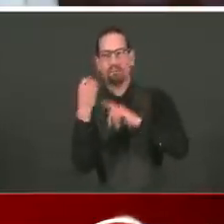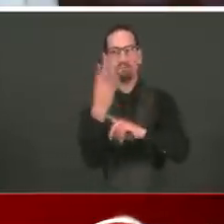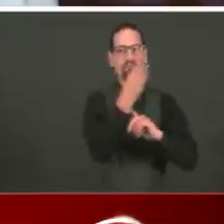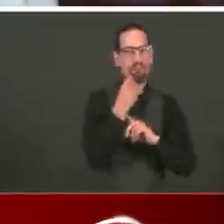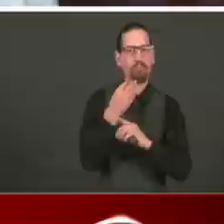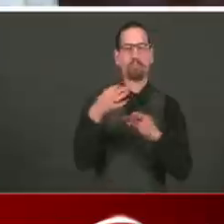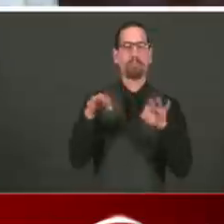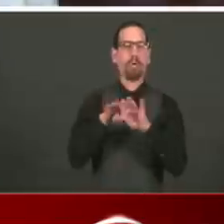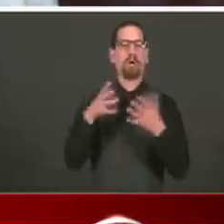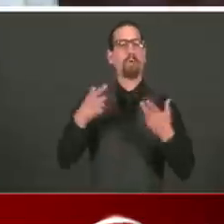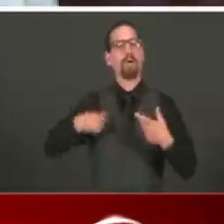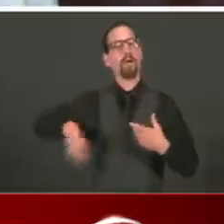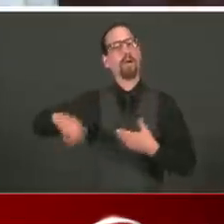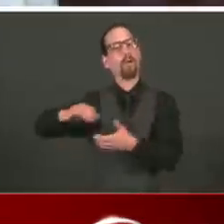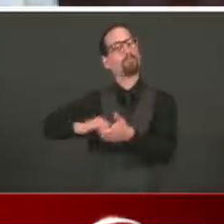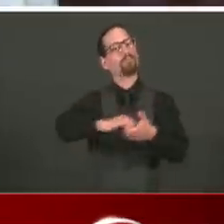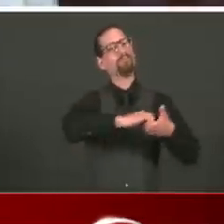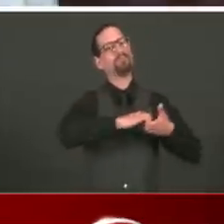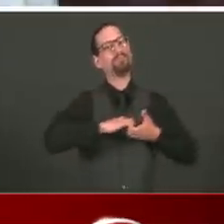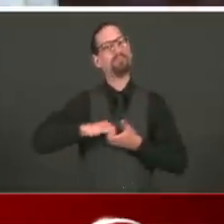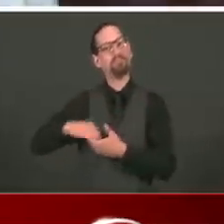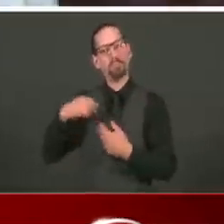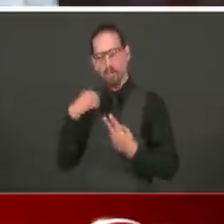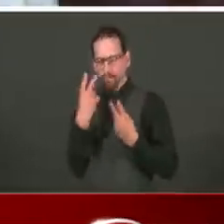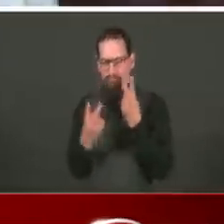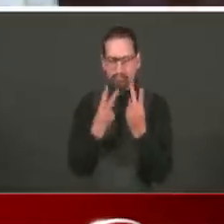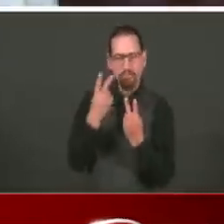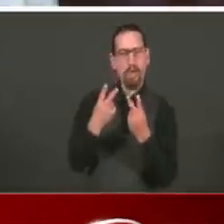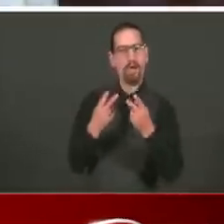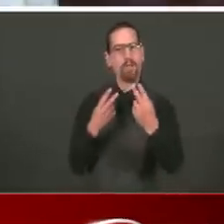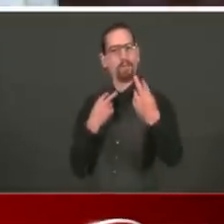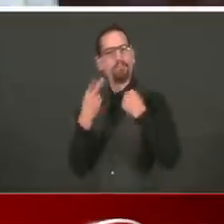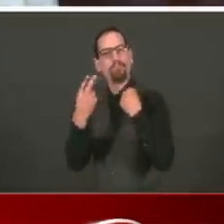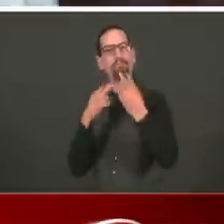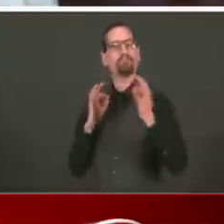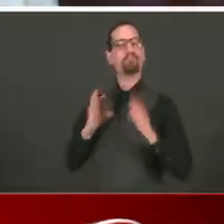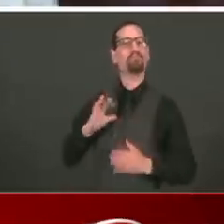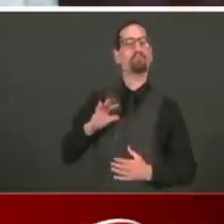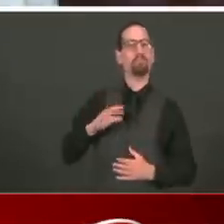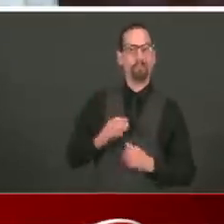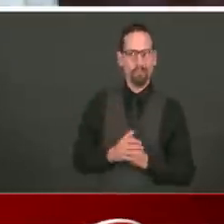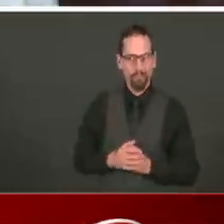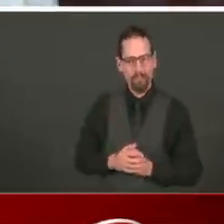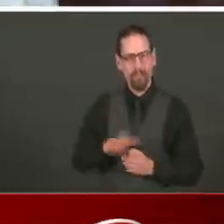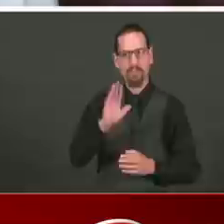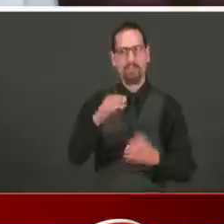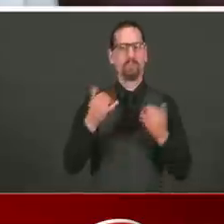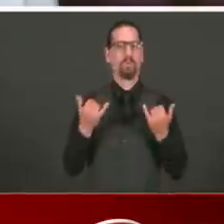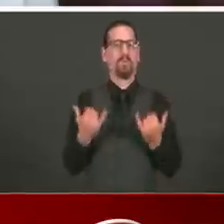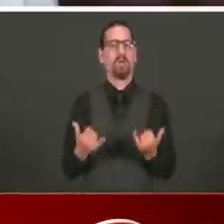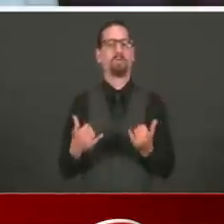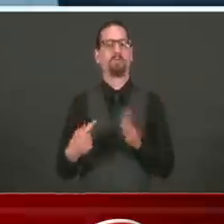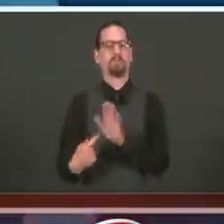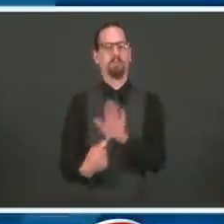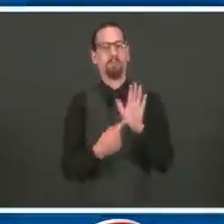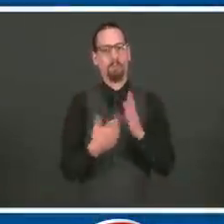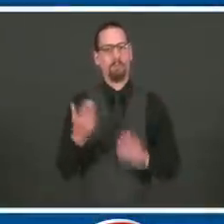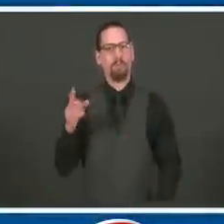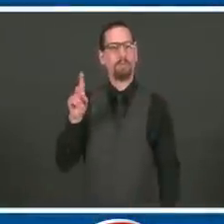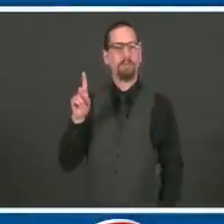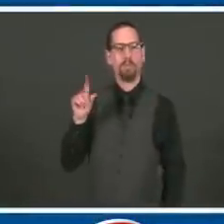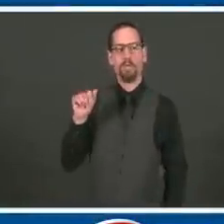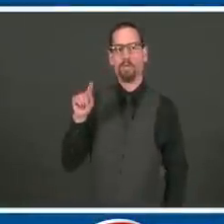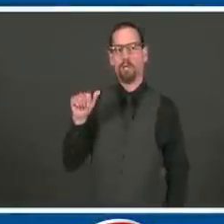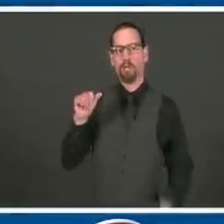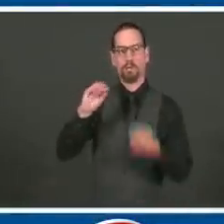COVID crisis. So today we're going to begin with the data as we always do. I'd ask you to please put it up on the screen. As